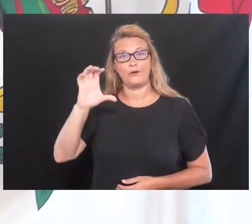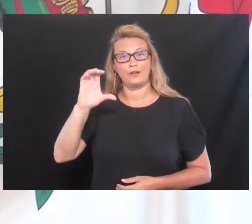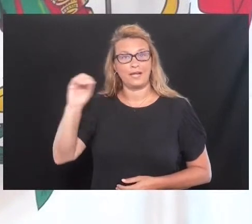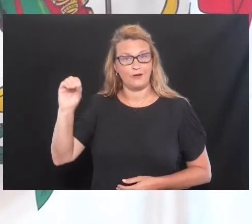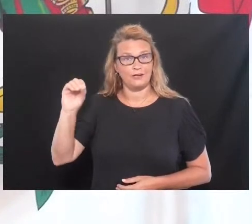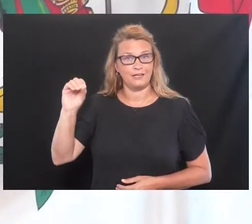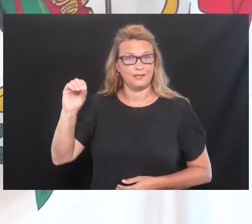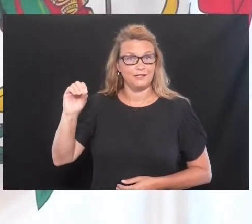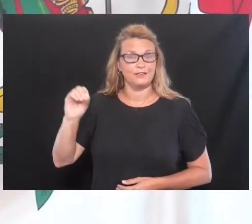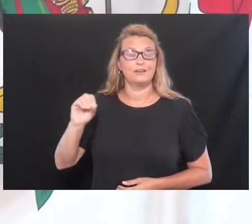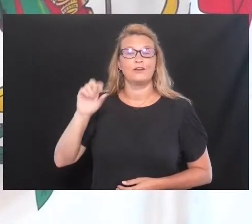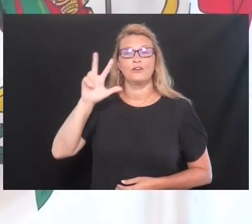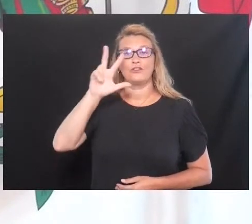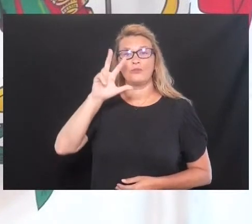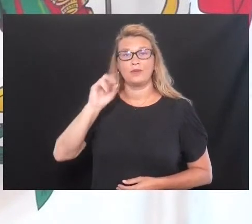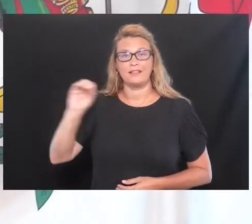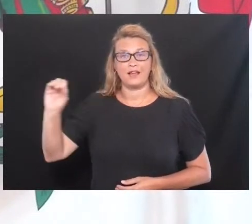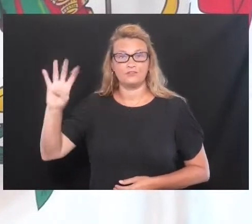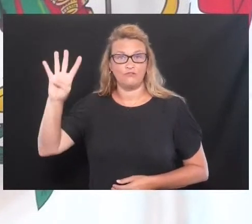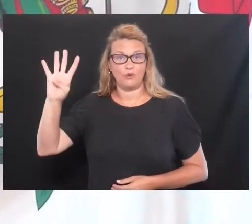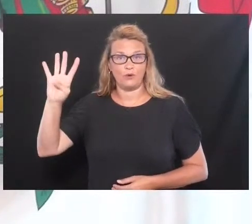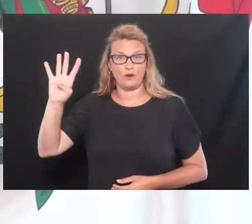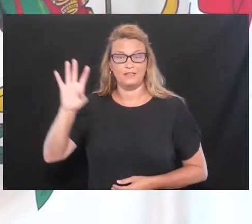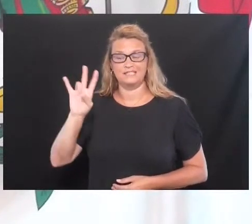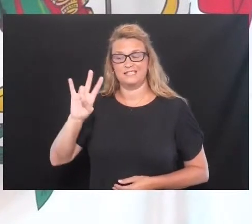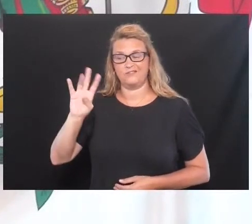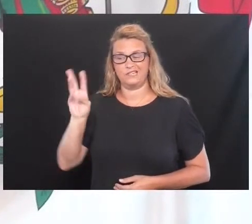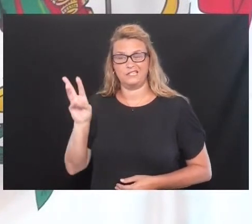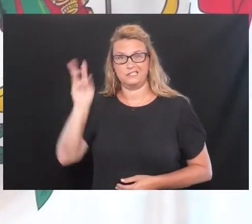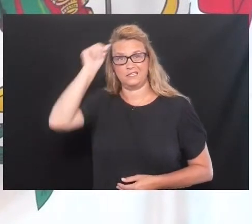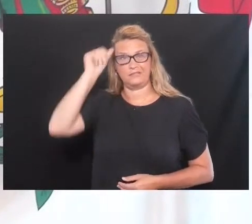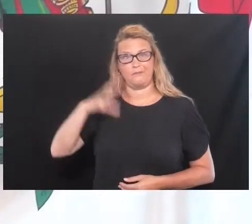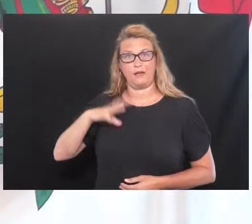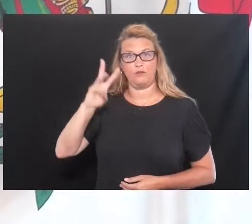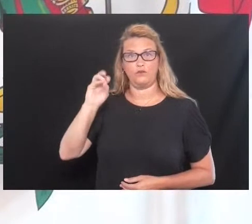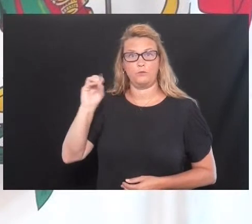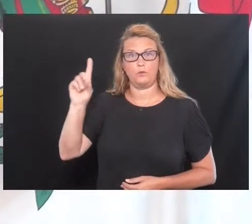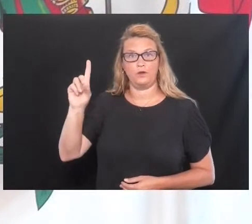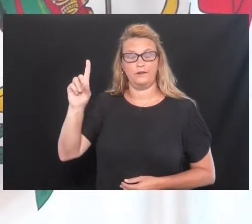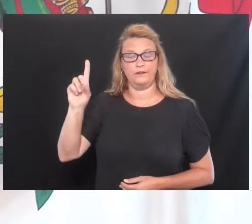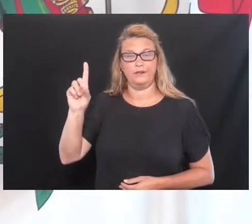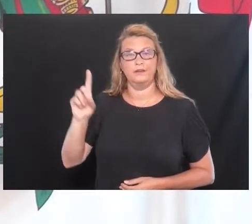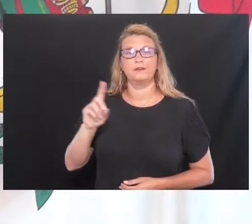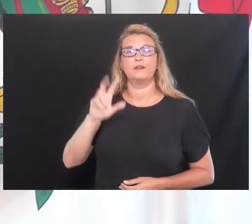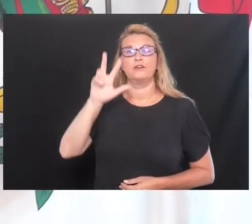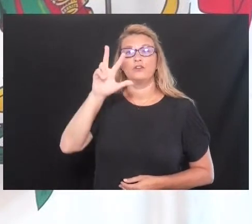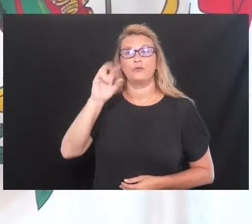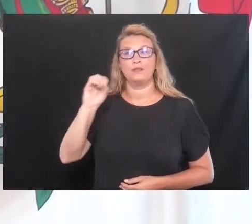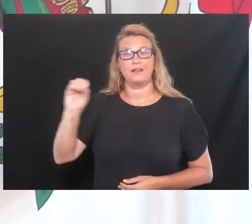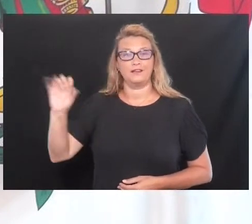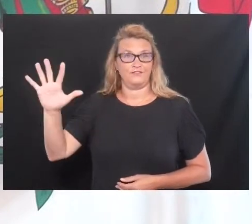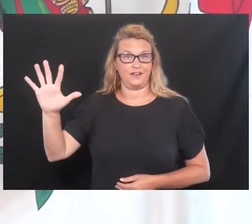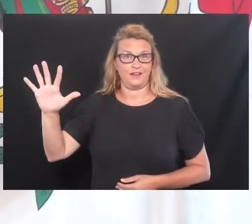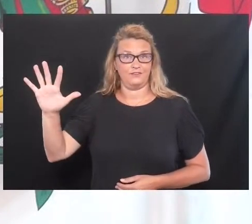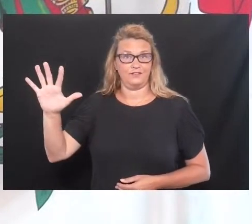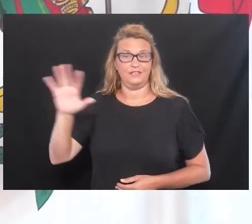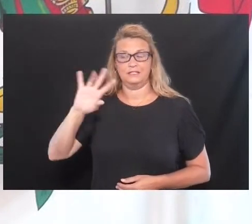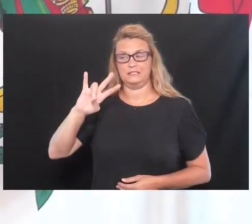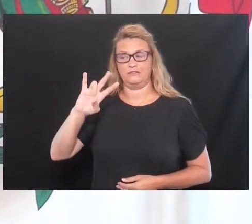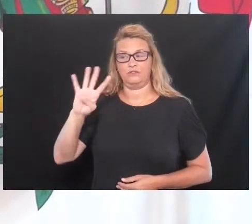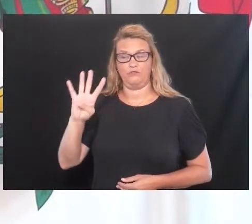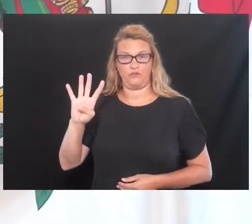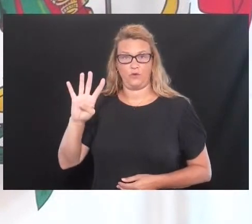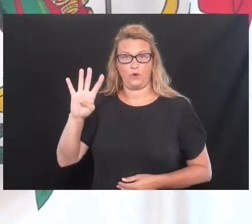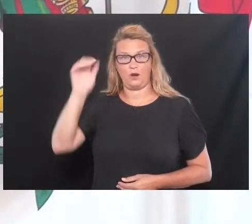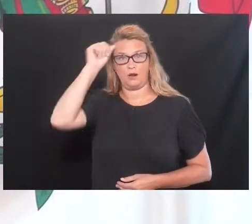The 3,004th death is a 76-year-old male from Wood County. The 3,005th death is a 74-year-old male